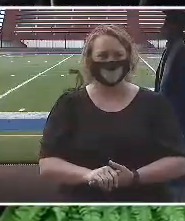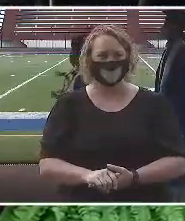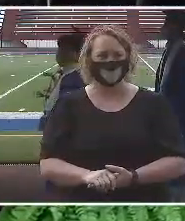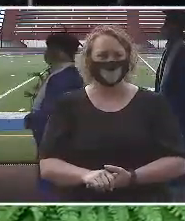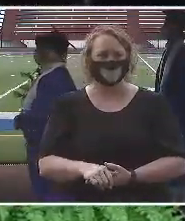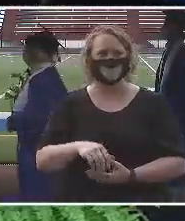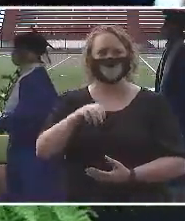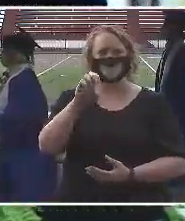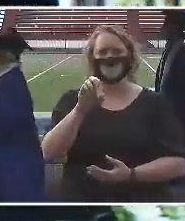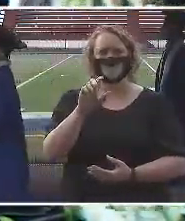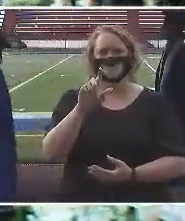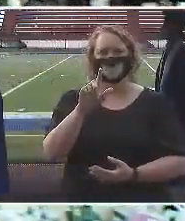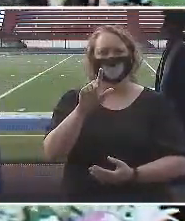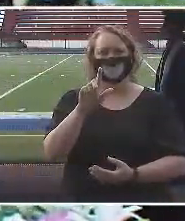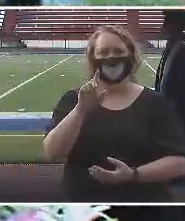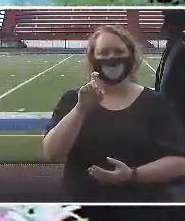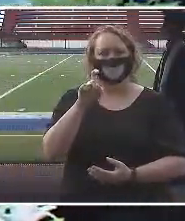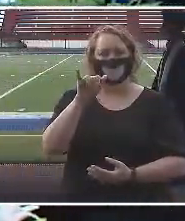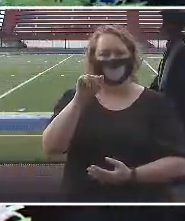Alexia Hutchinson.